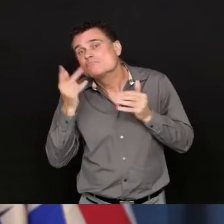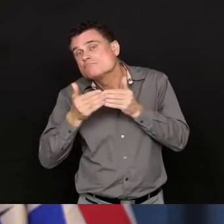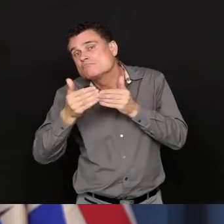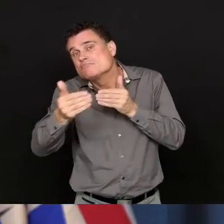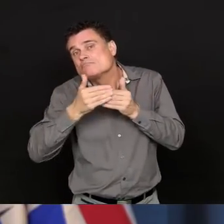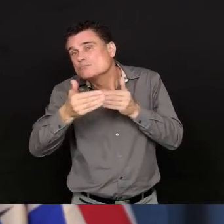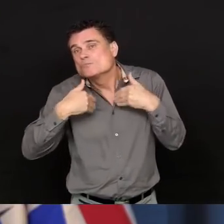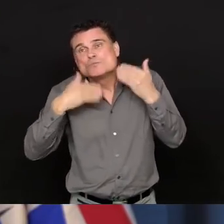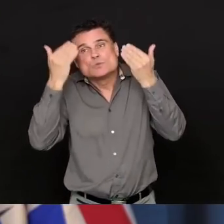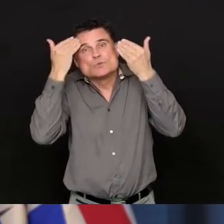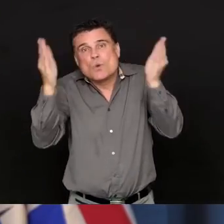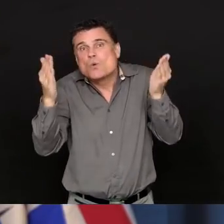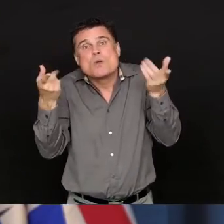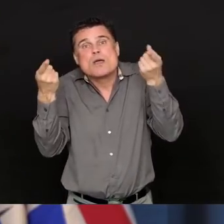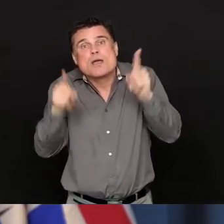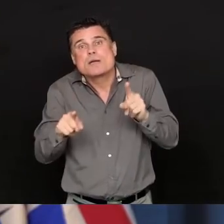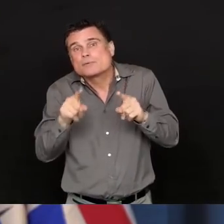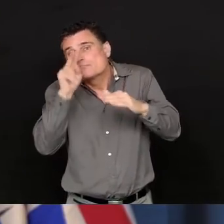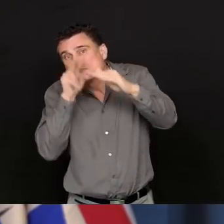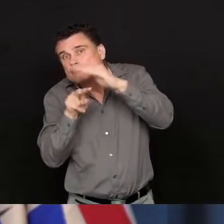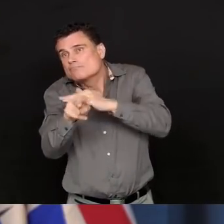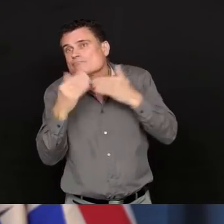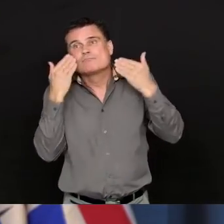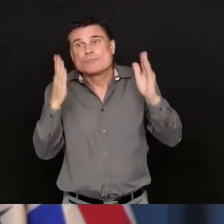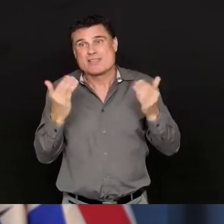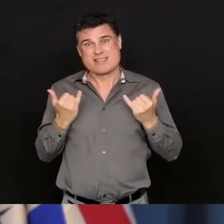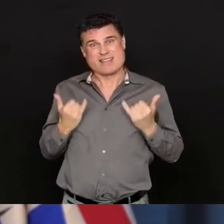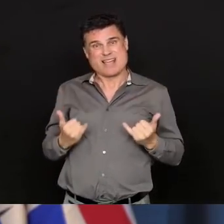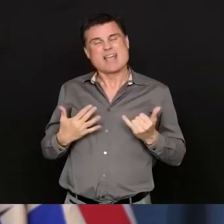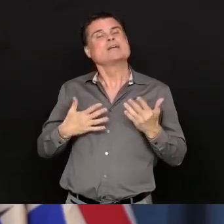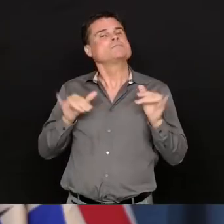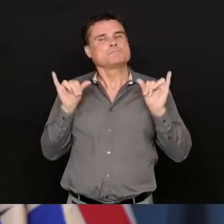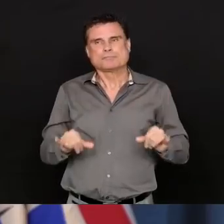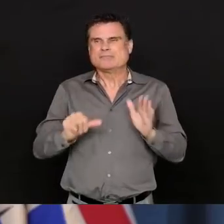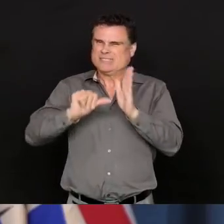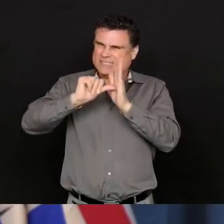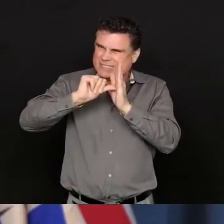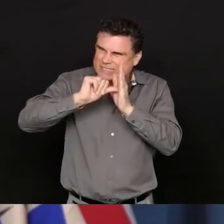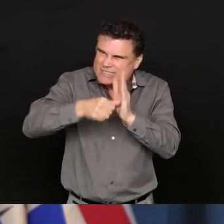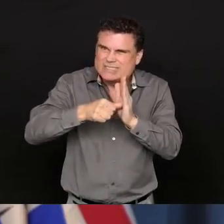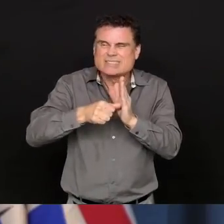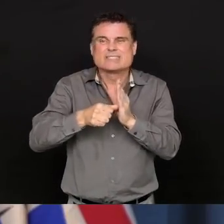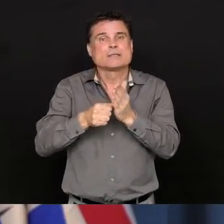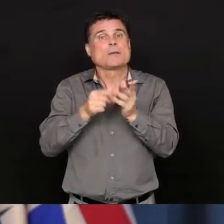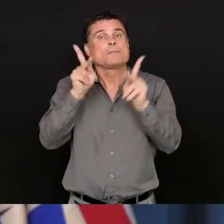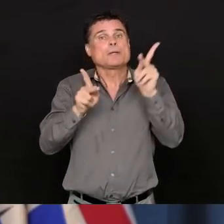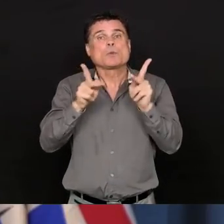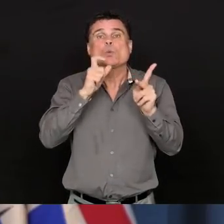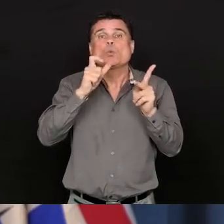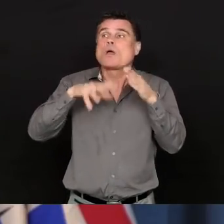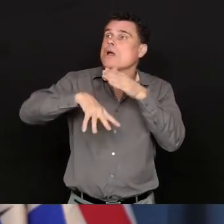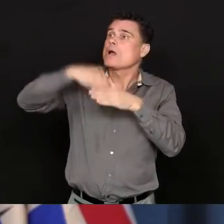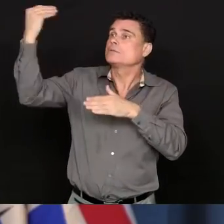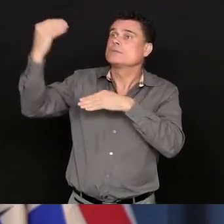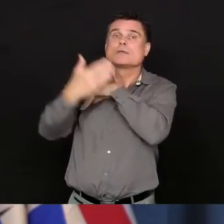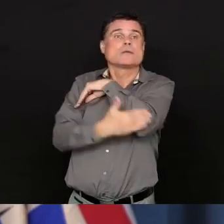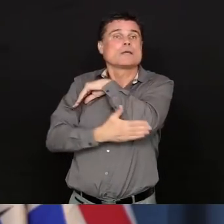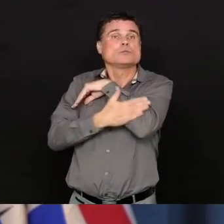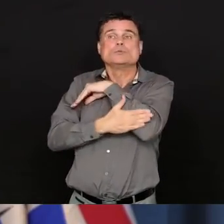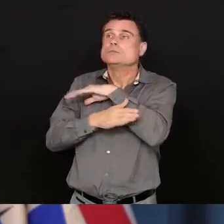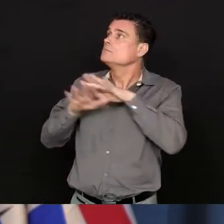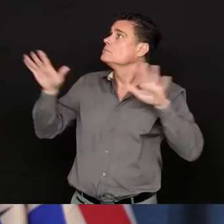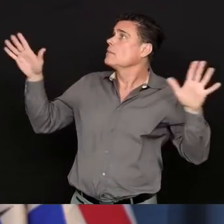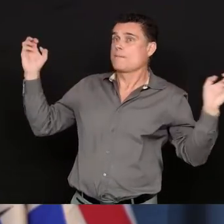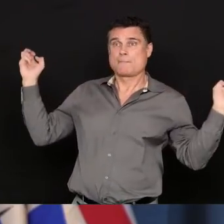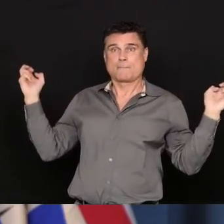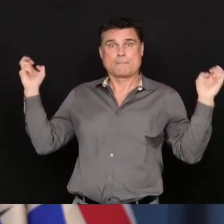country right now, because we are holding our own here right now. We're still doing aggressive testing and contact